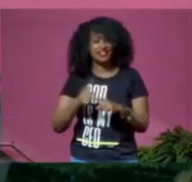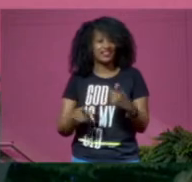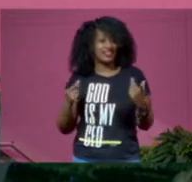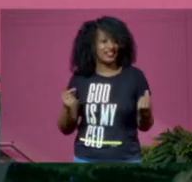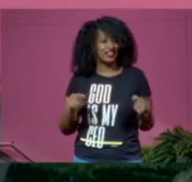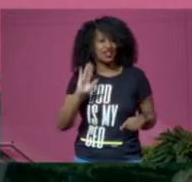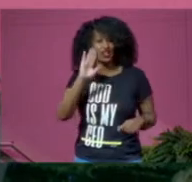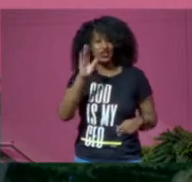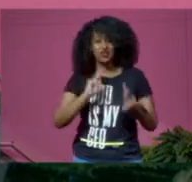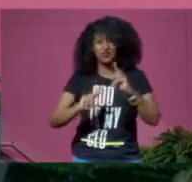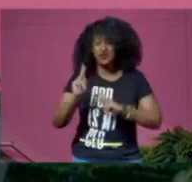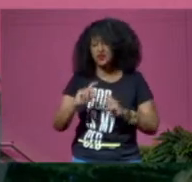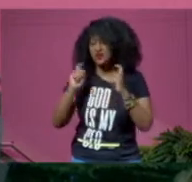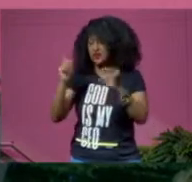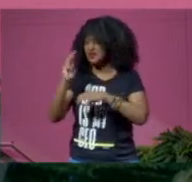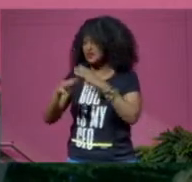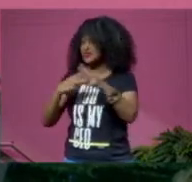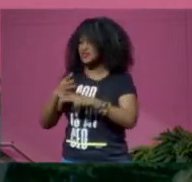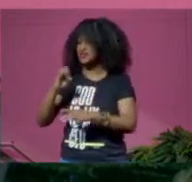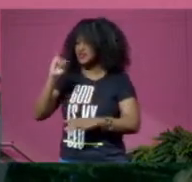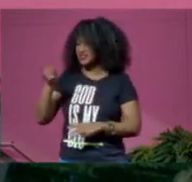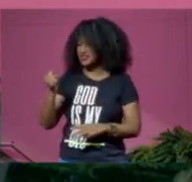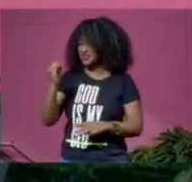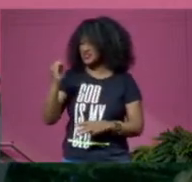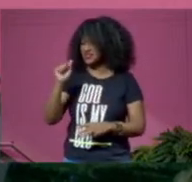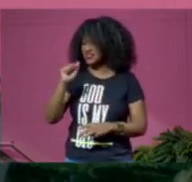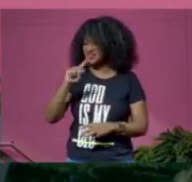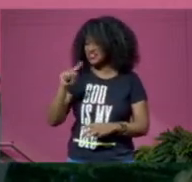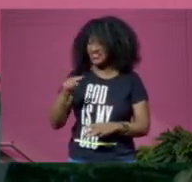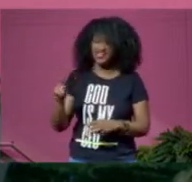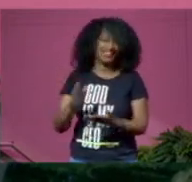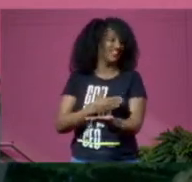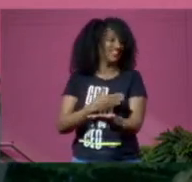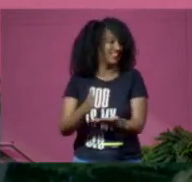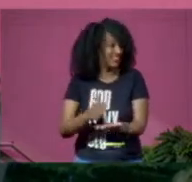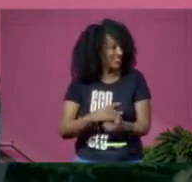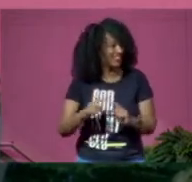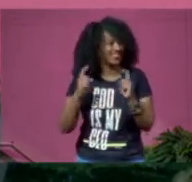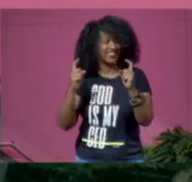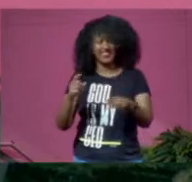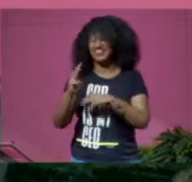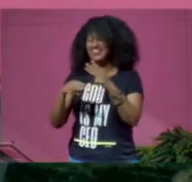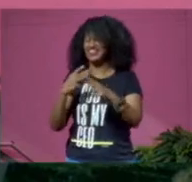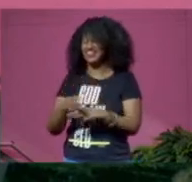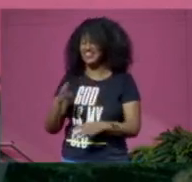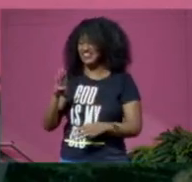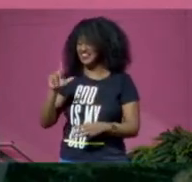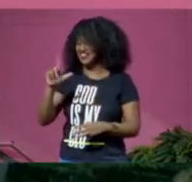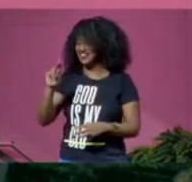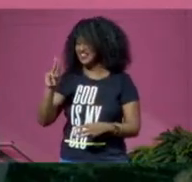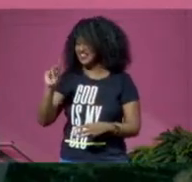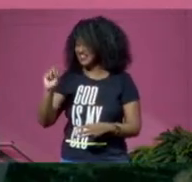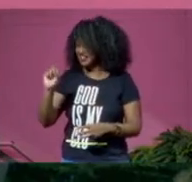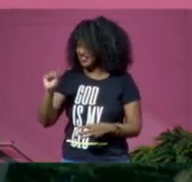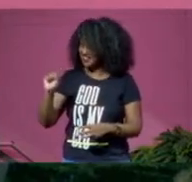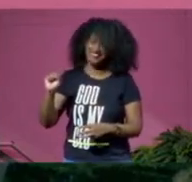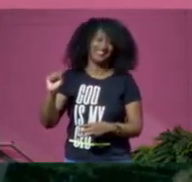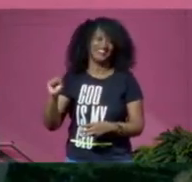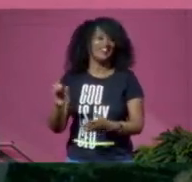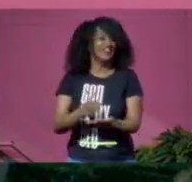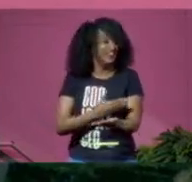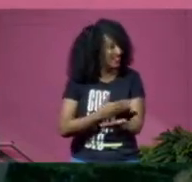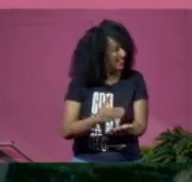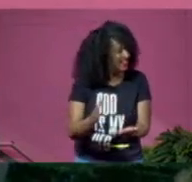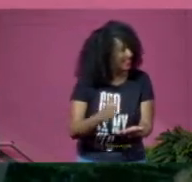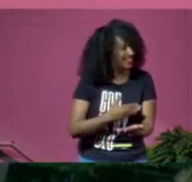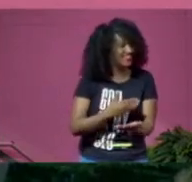world jazz, that it was your people who gave the world blues and funk and soul and rhythm and comedic